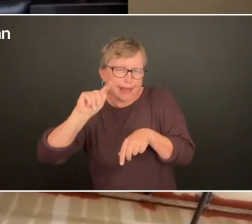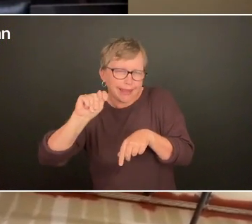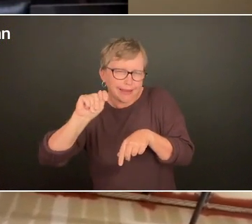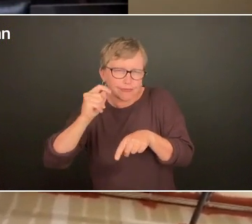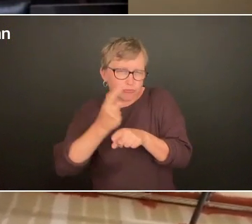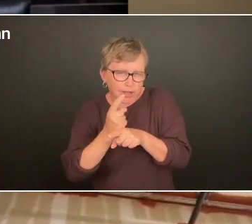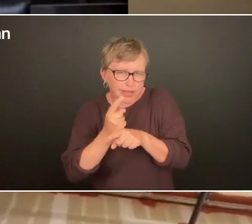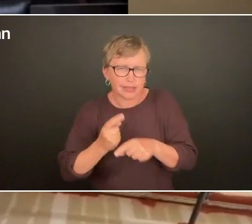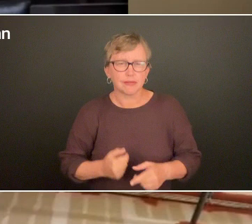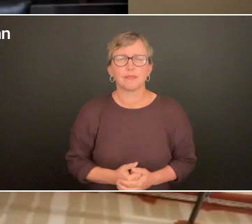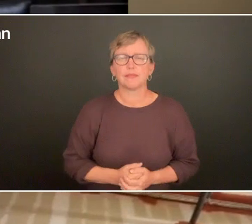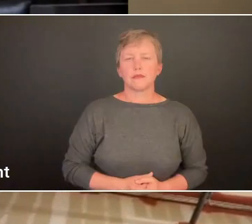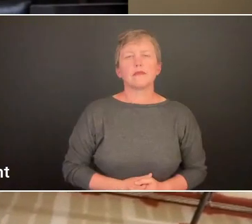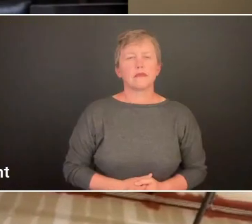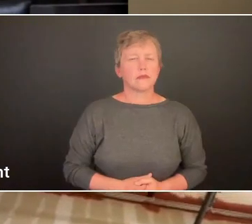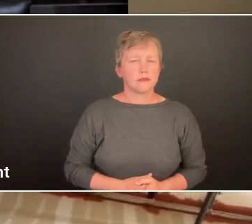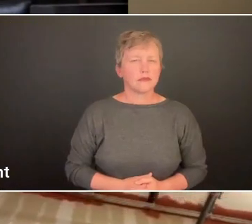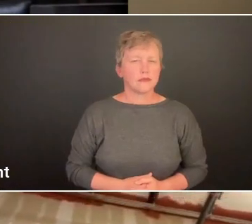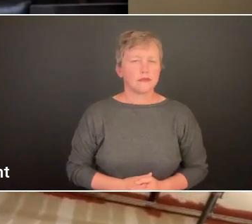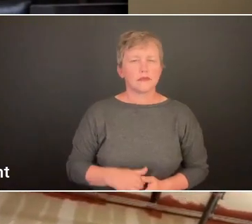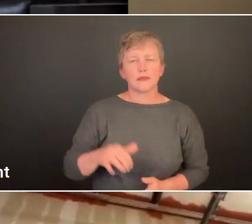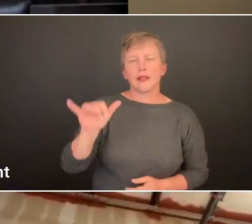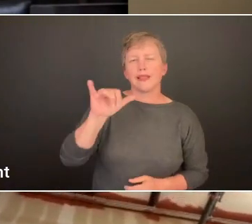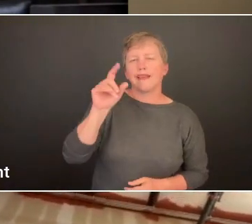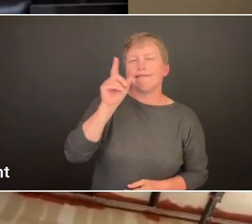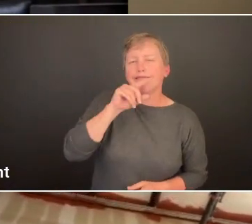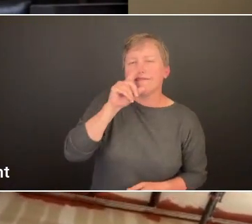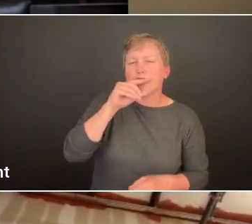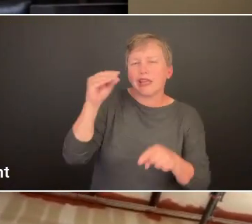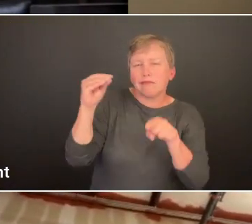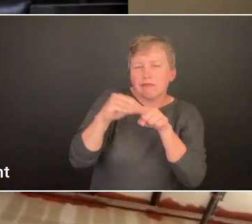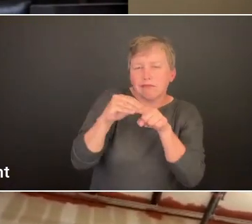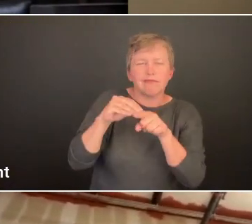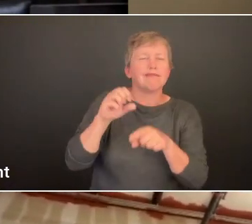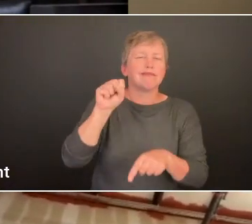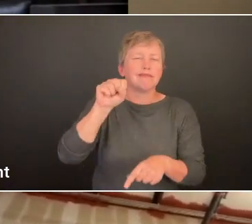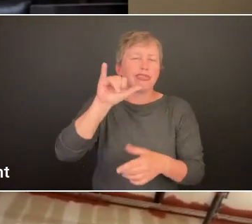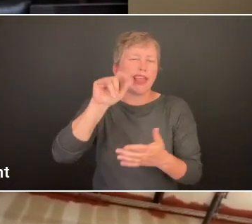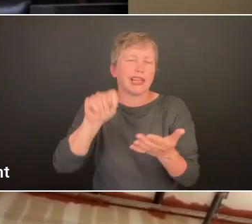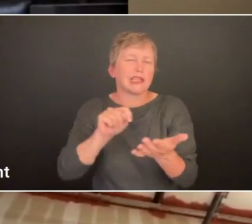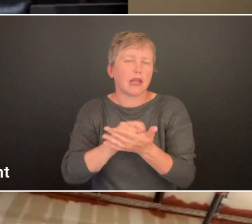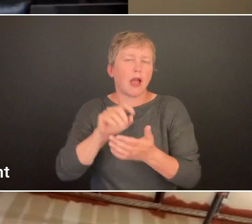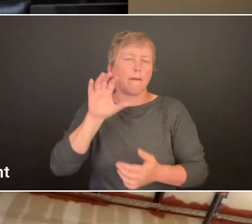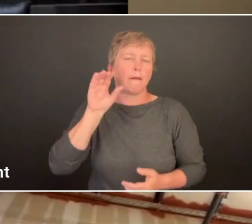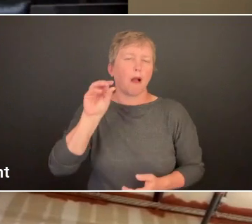implant, right? They call it an implant. Like prosthetic, yep. So that was a common thing.